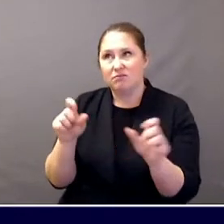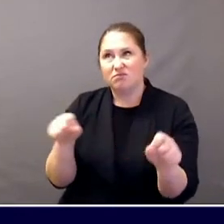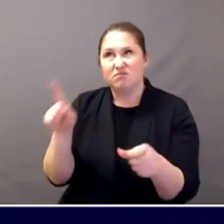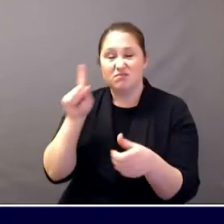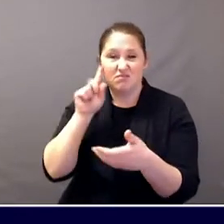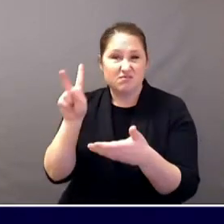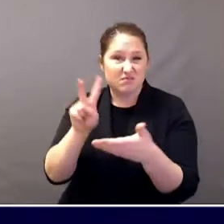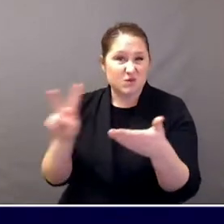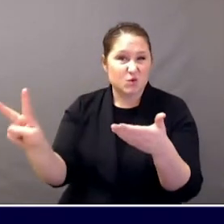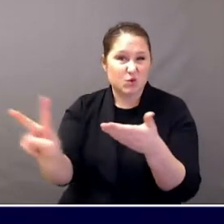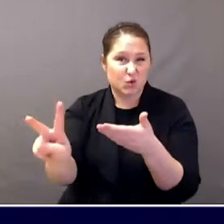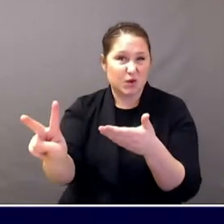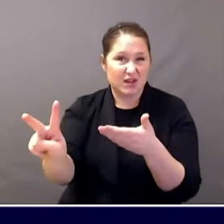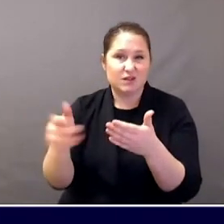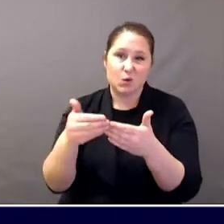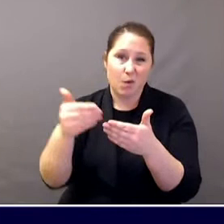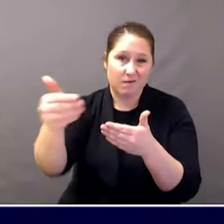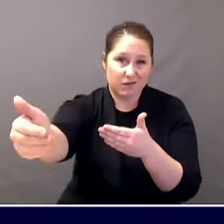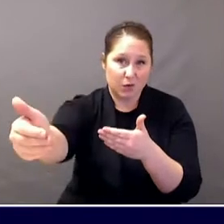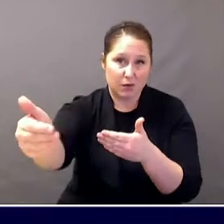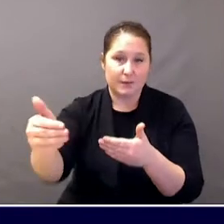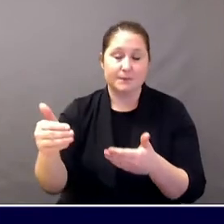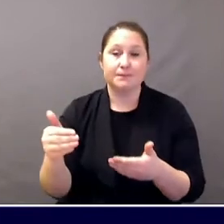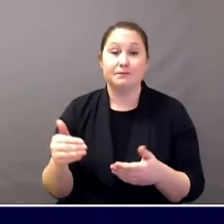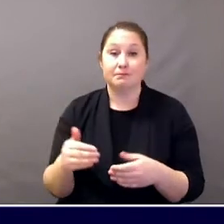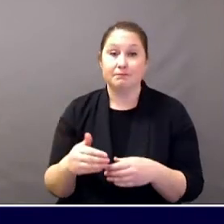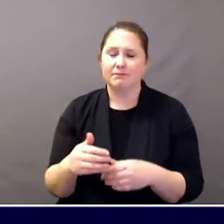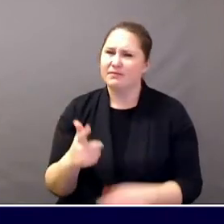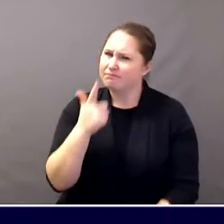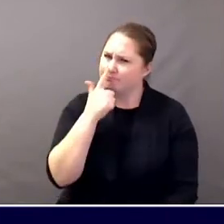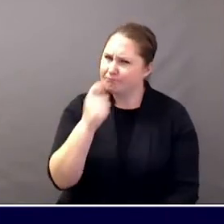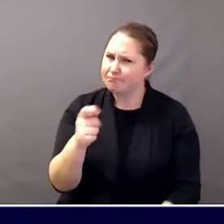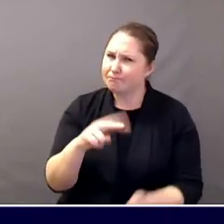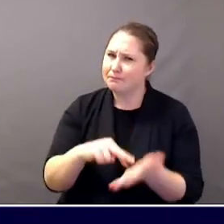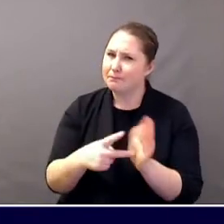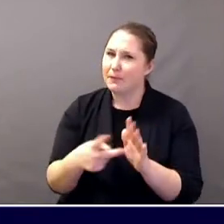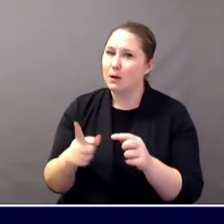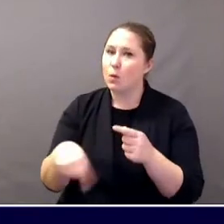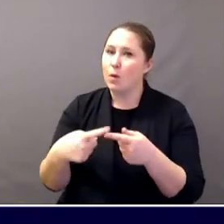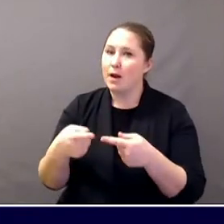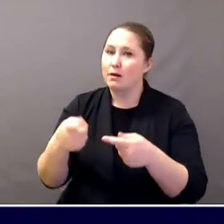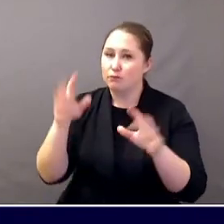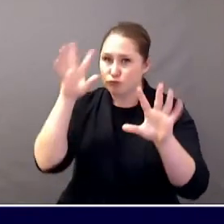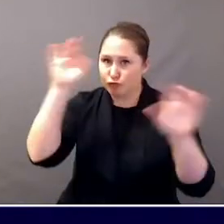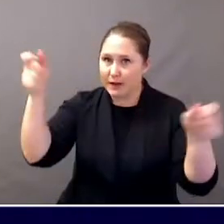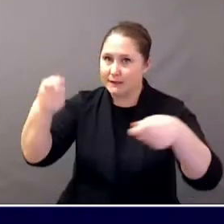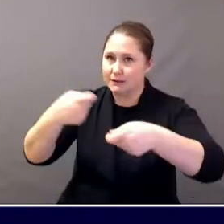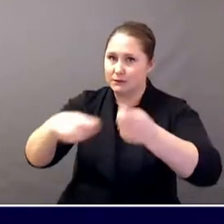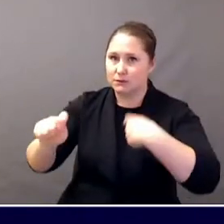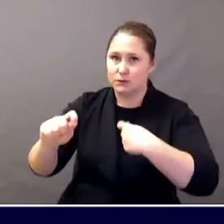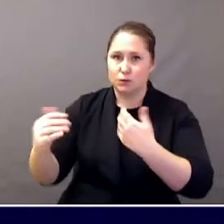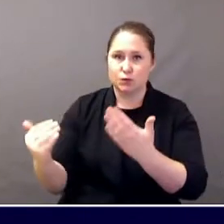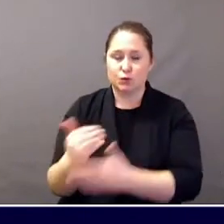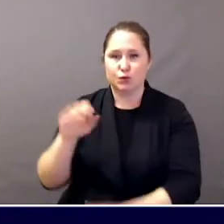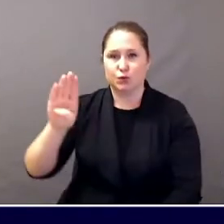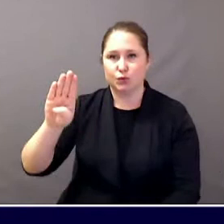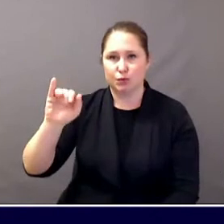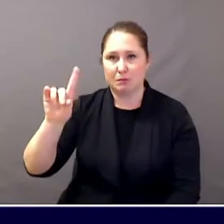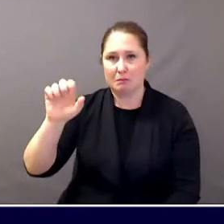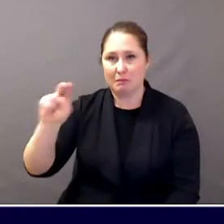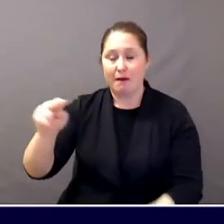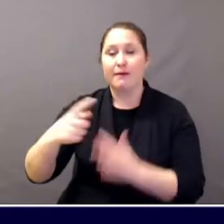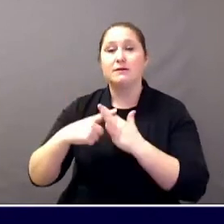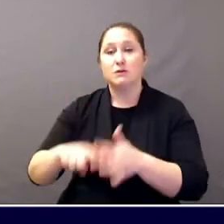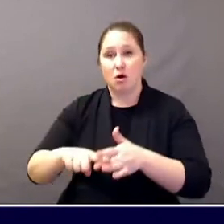interestingly puts that on the next administration in Washington. But there's also discussion about Johnson & Johnson going through trials